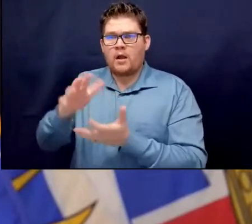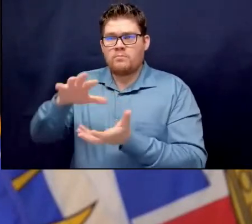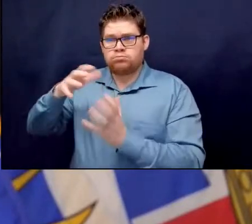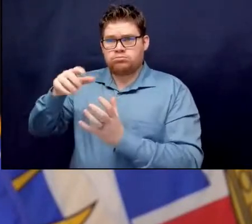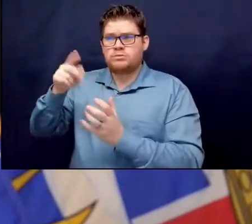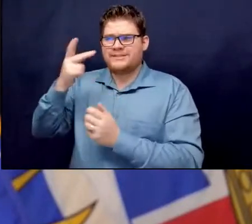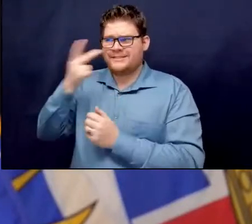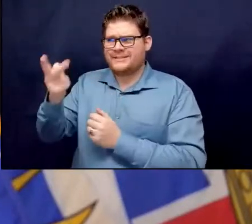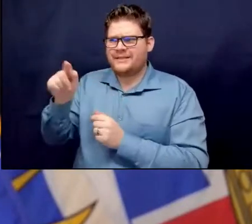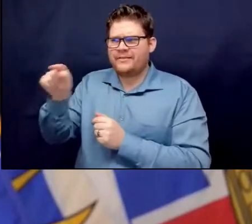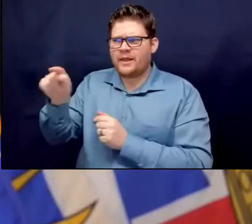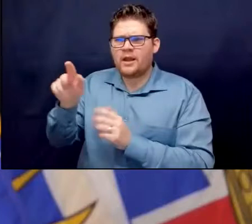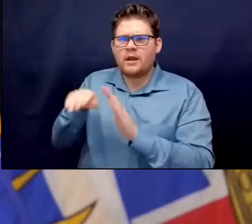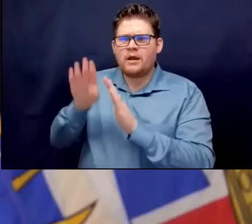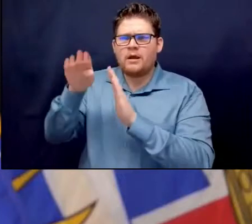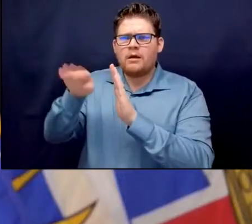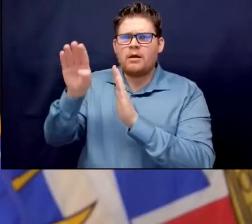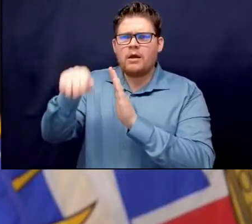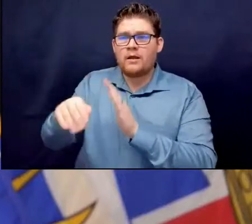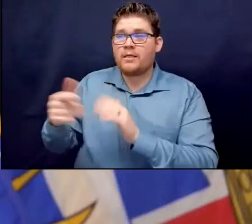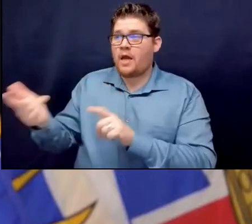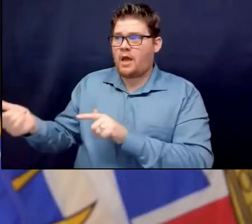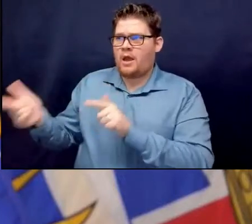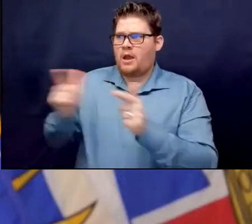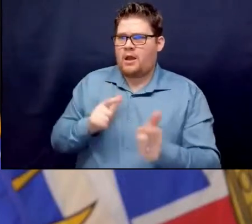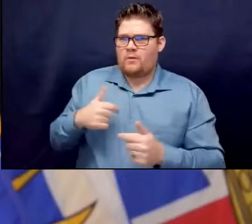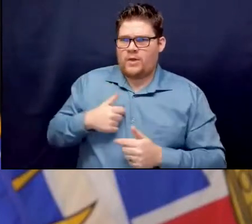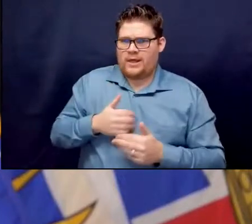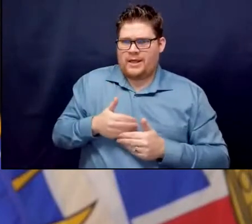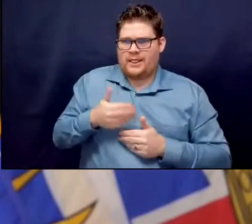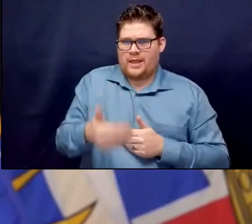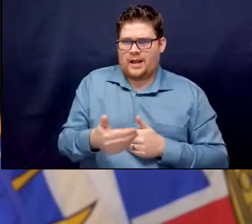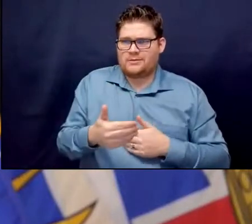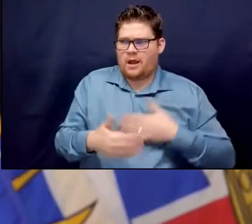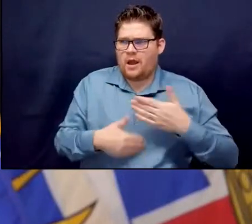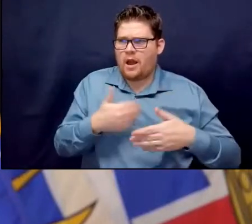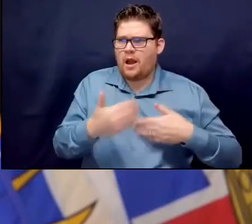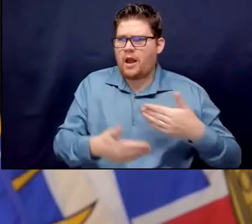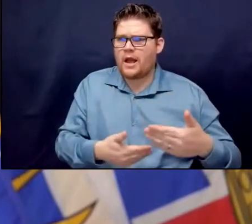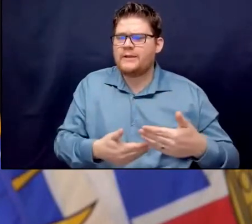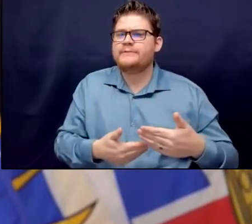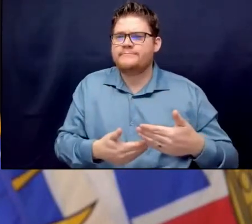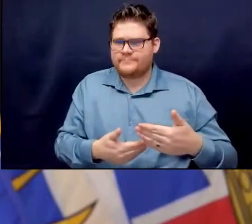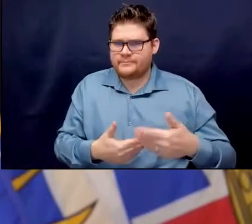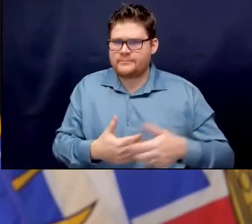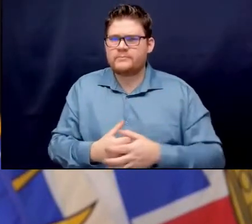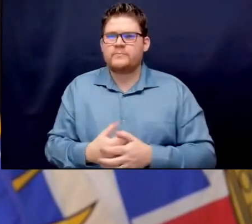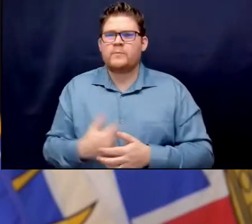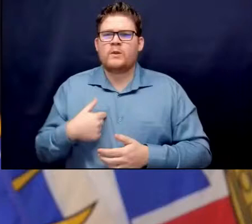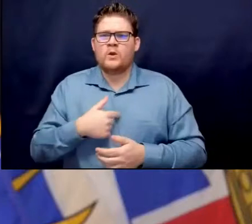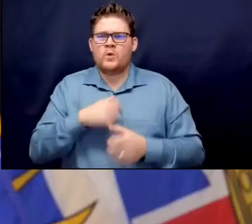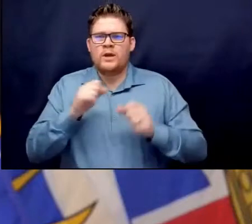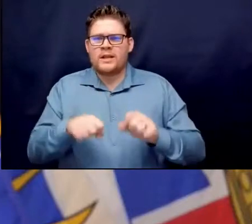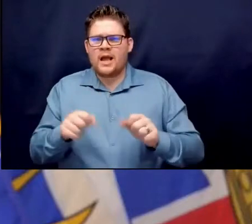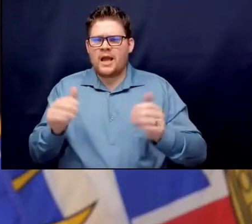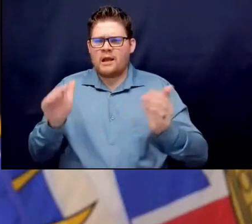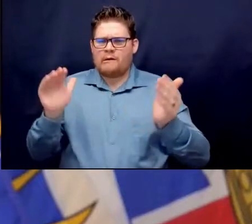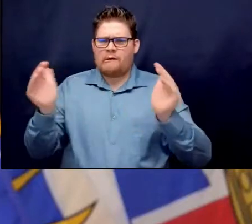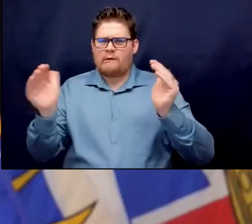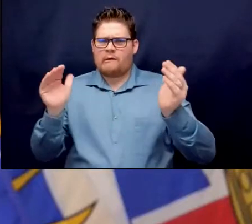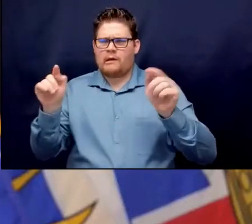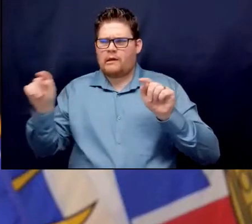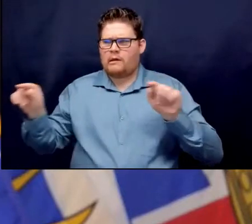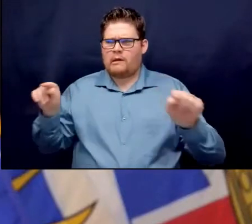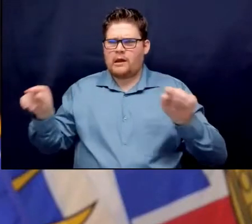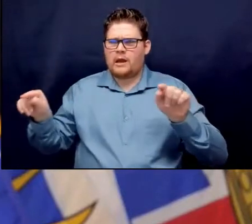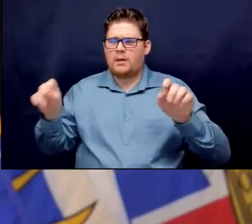ways, persist as well. So until we globally have that level of protection, we are